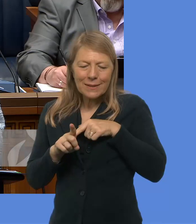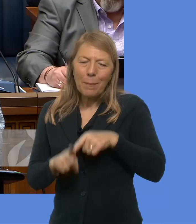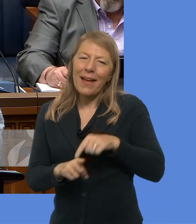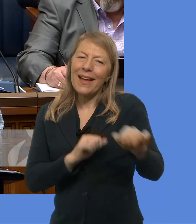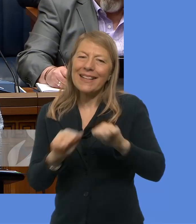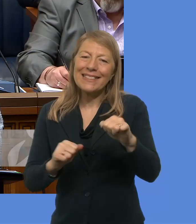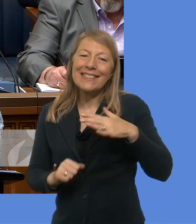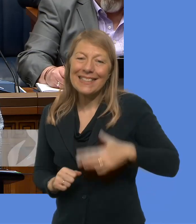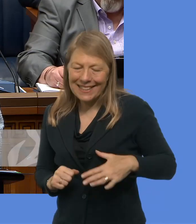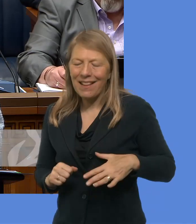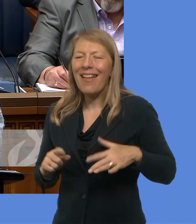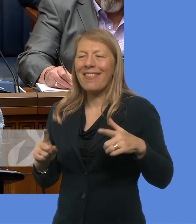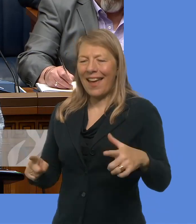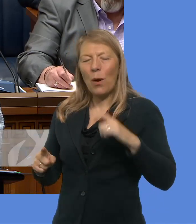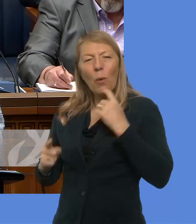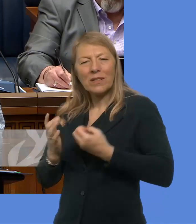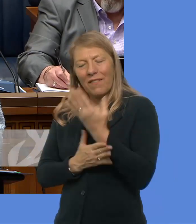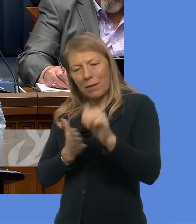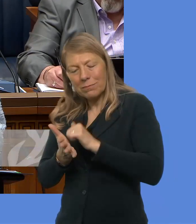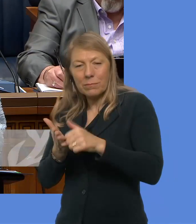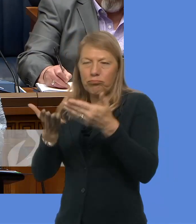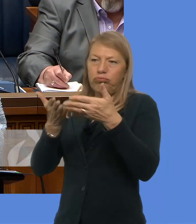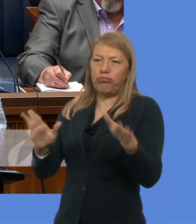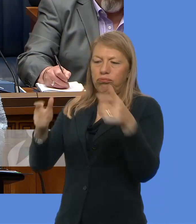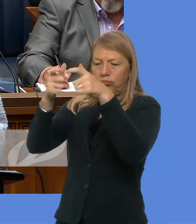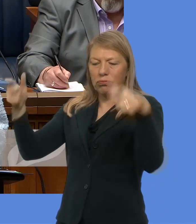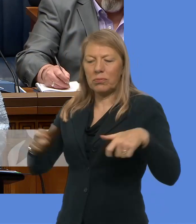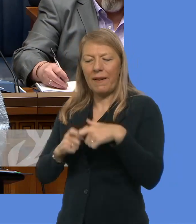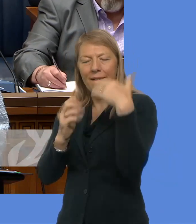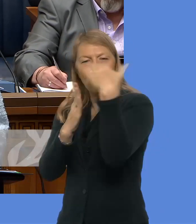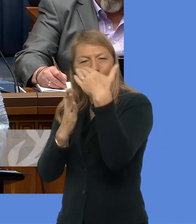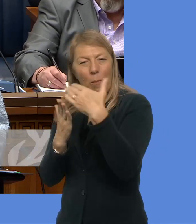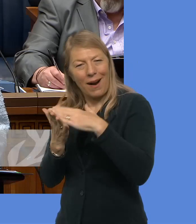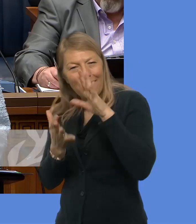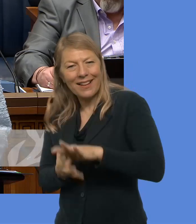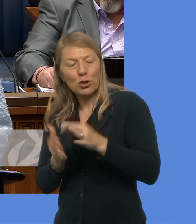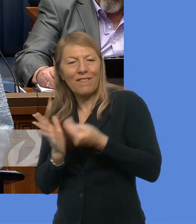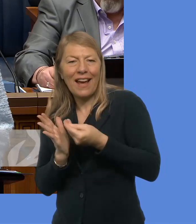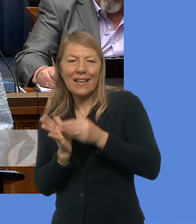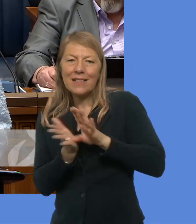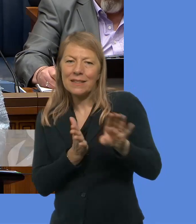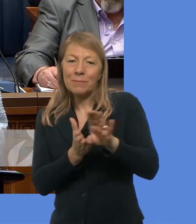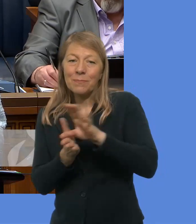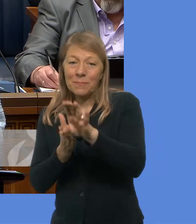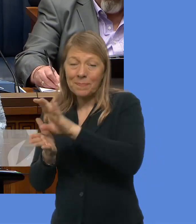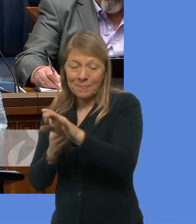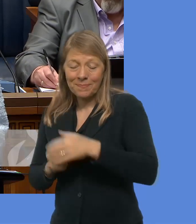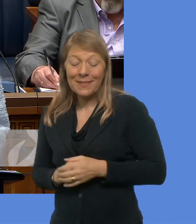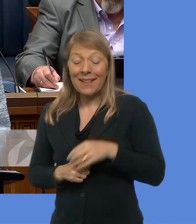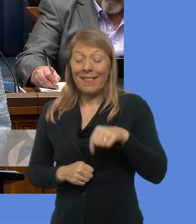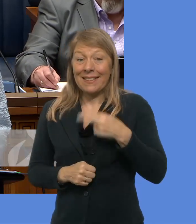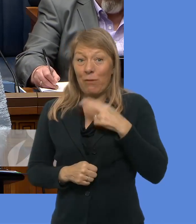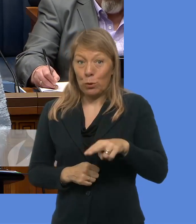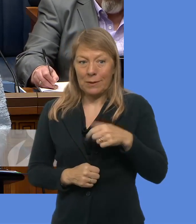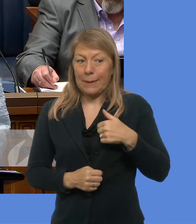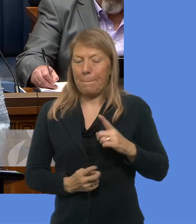of a wider fiscal framework. These discussions are ongoing, and I will be meeting with the Chief Secretary later this afternoon to press for